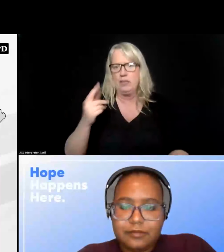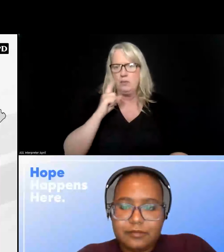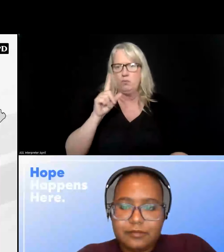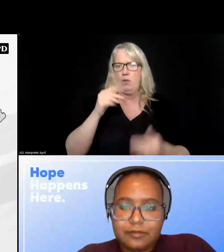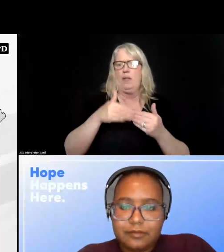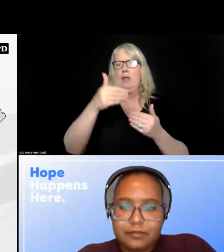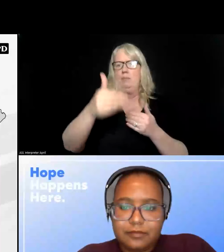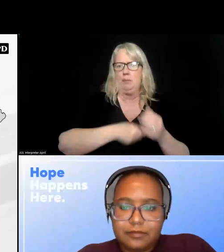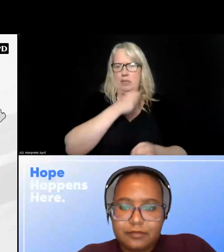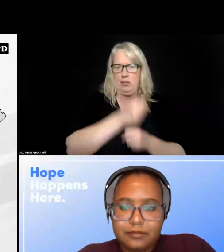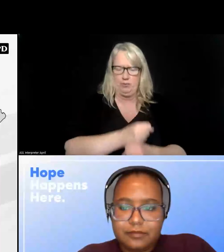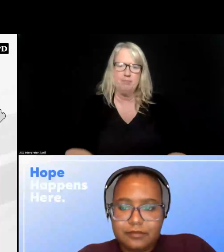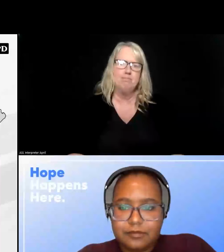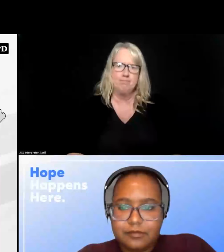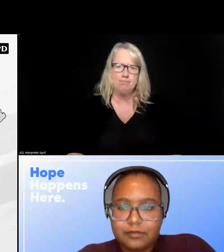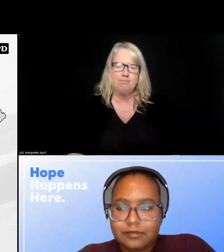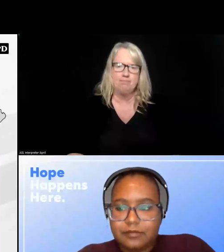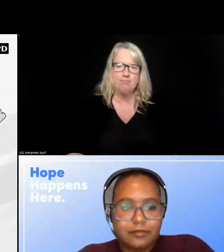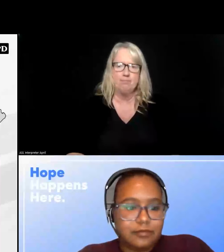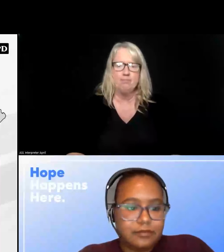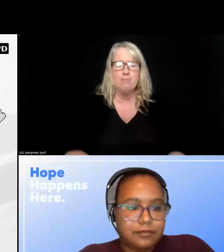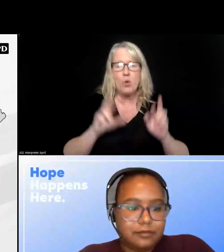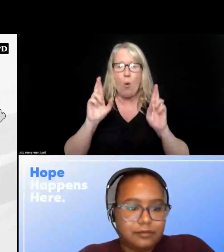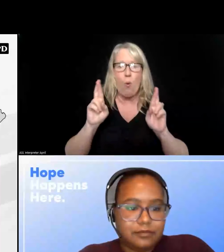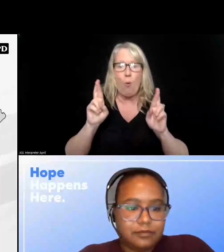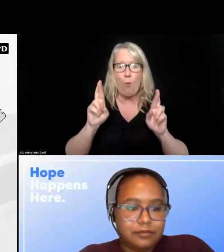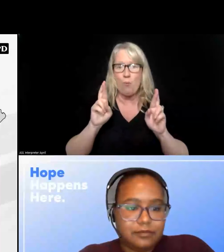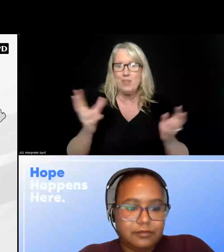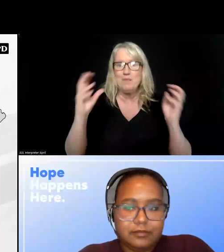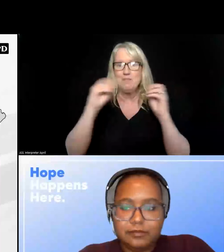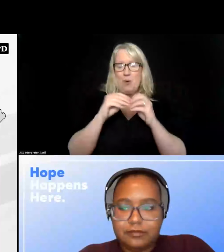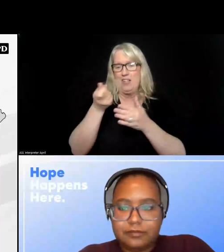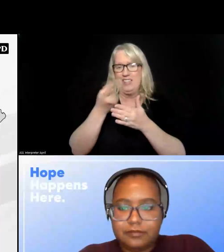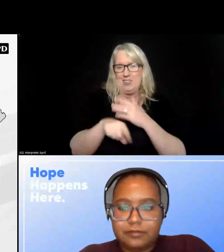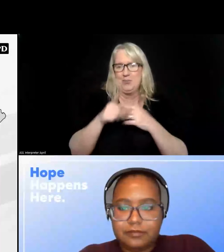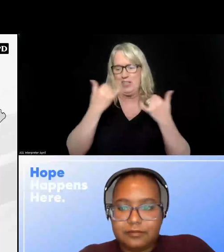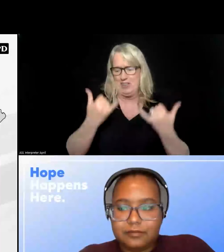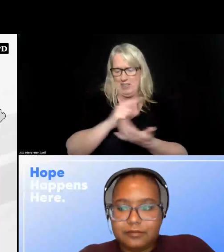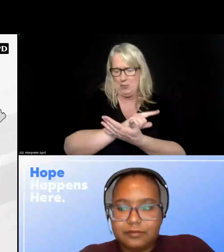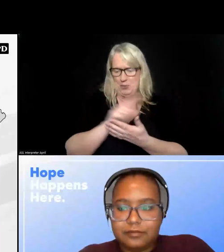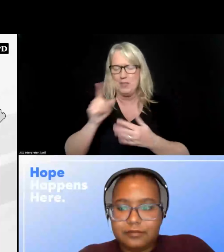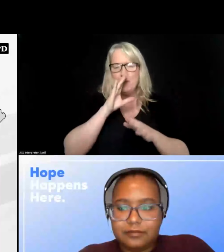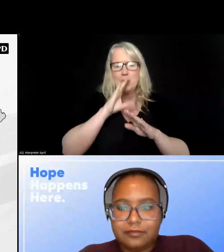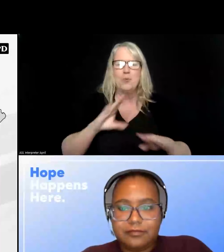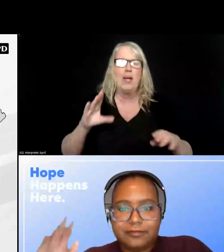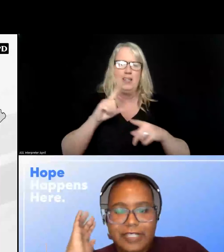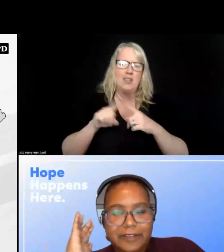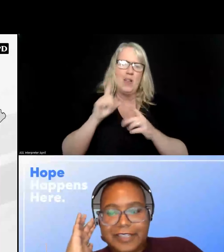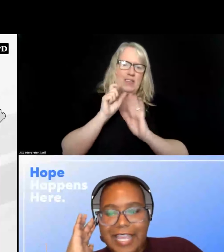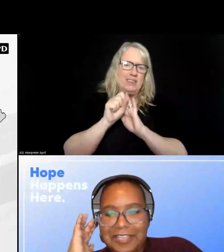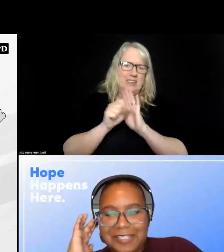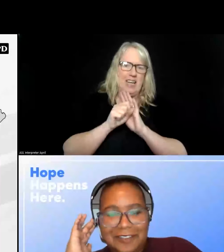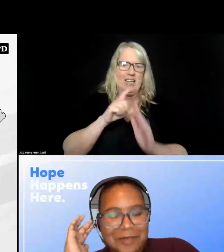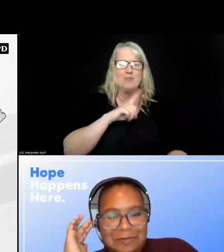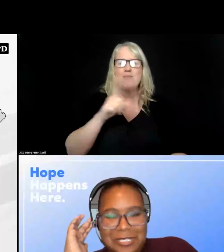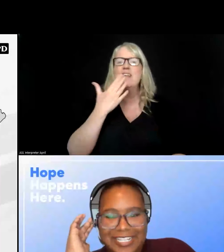year. And hopefully we'll have more next week. It was a little bit of a quiet week on the state legislation front. Well,